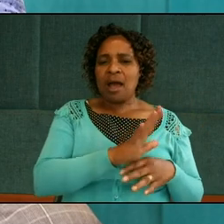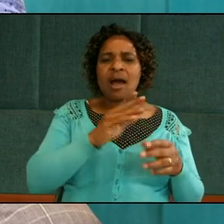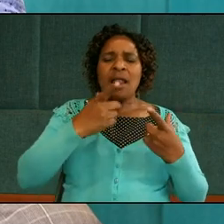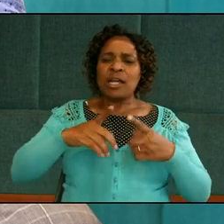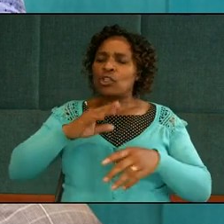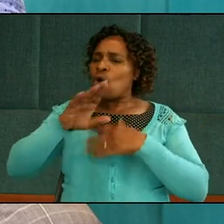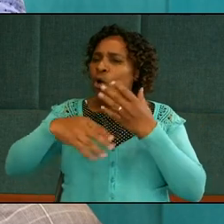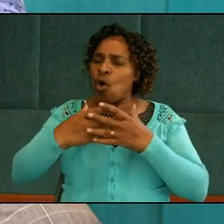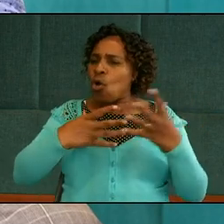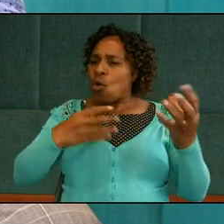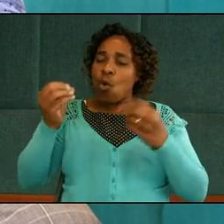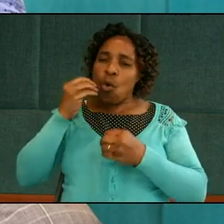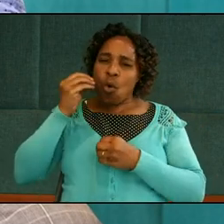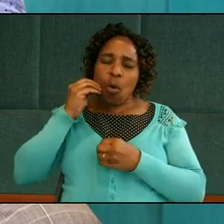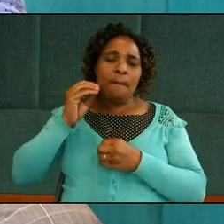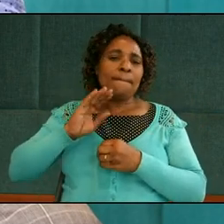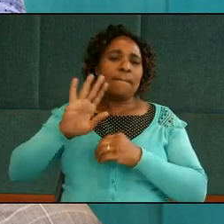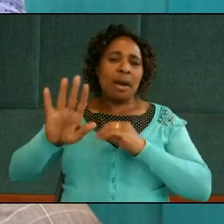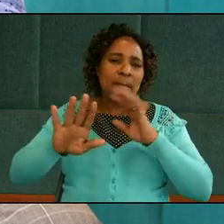the others go home."